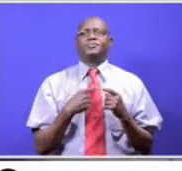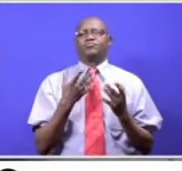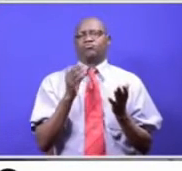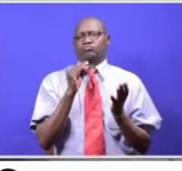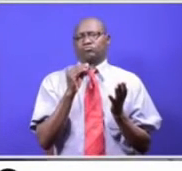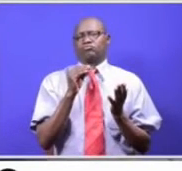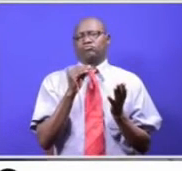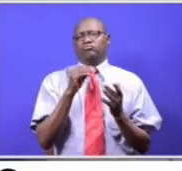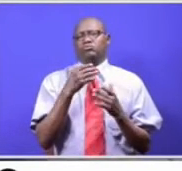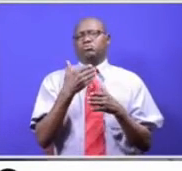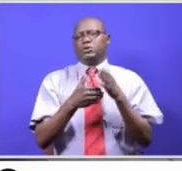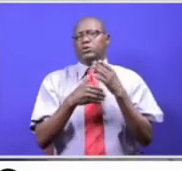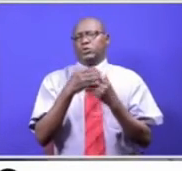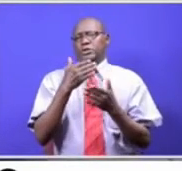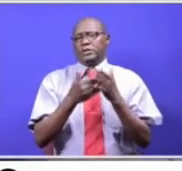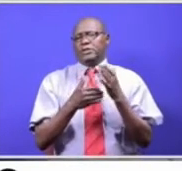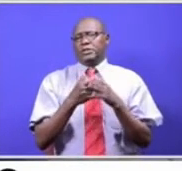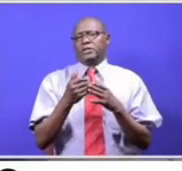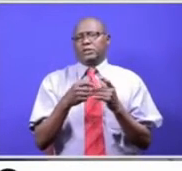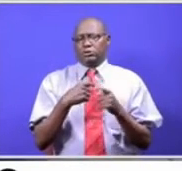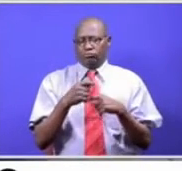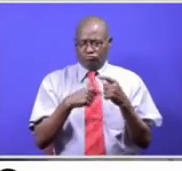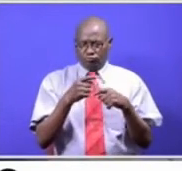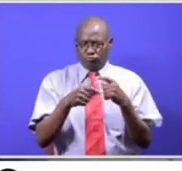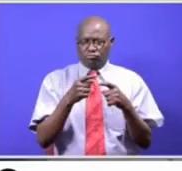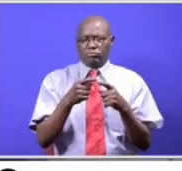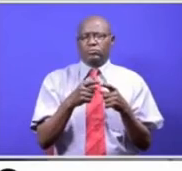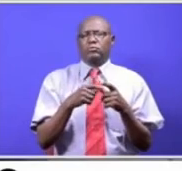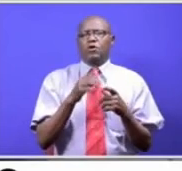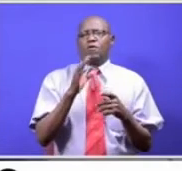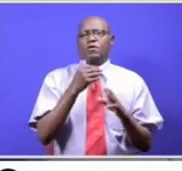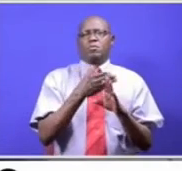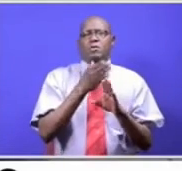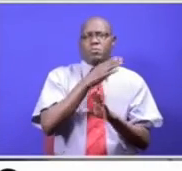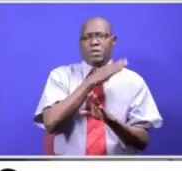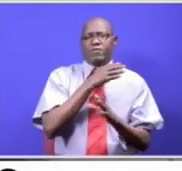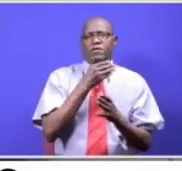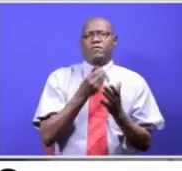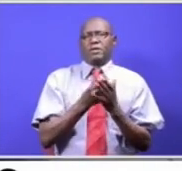building the momentum from the previous financial years.